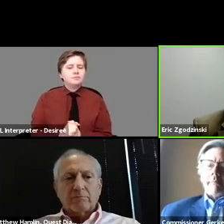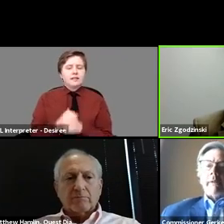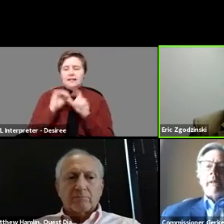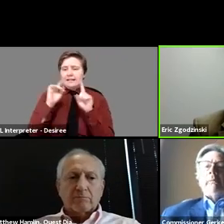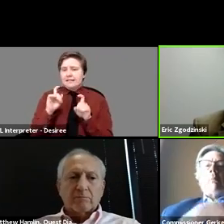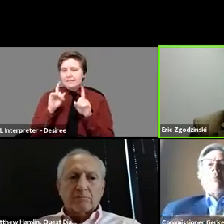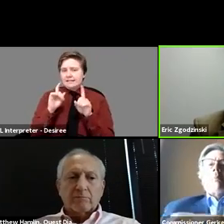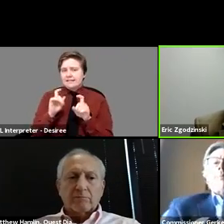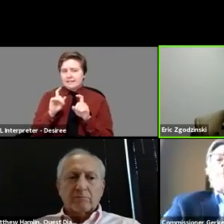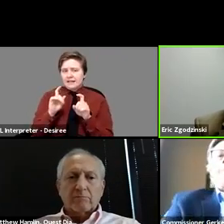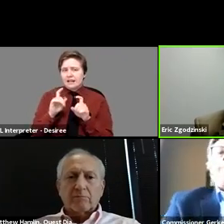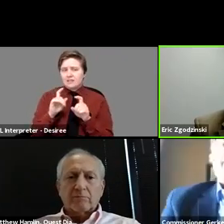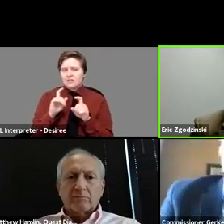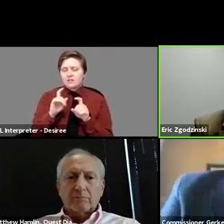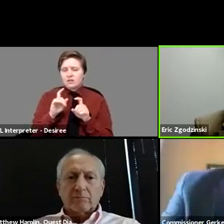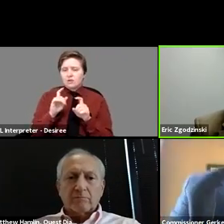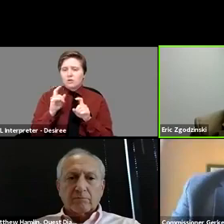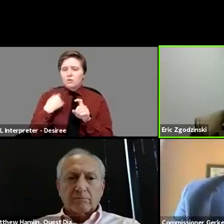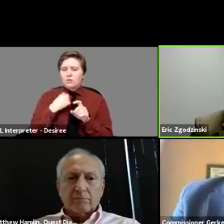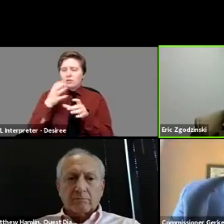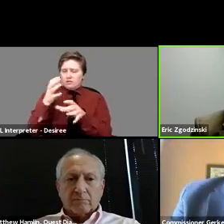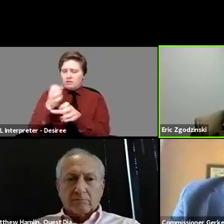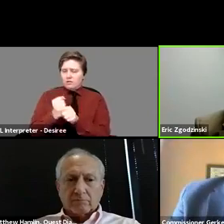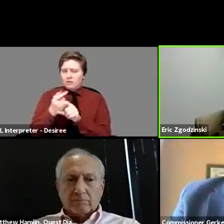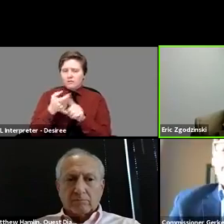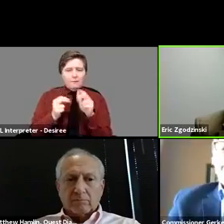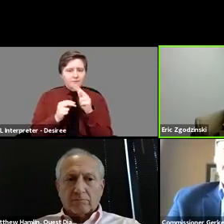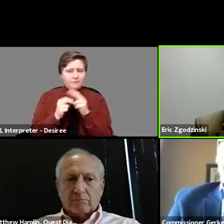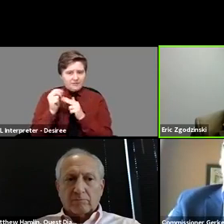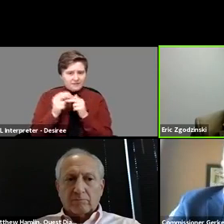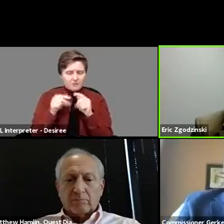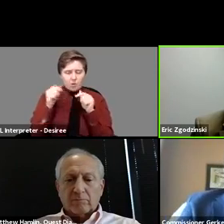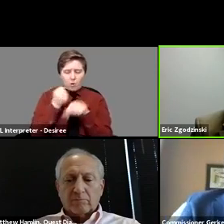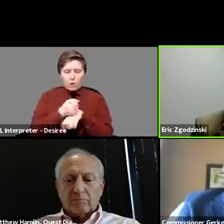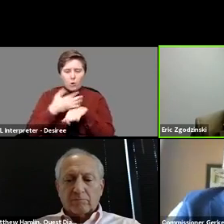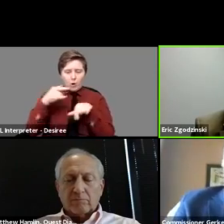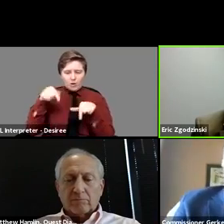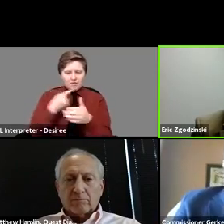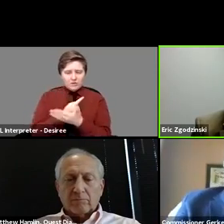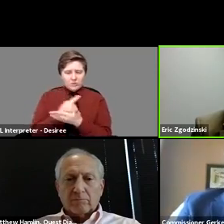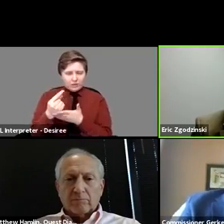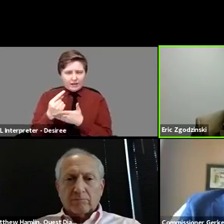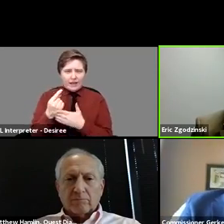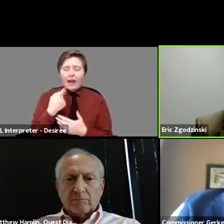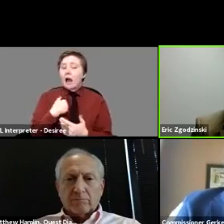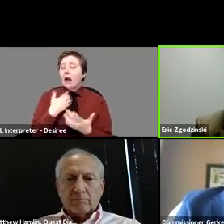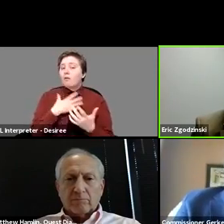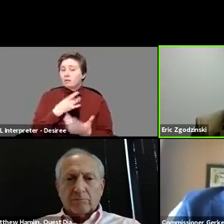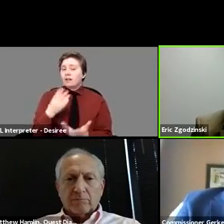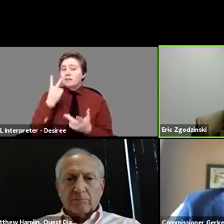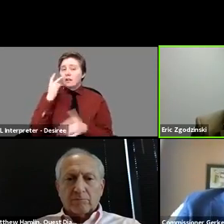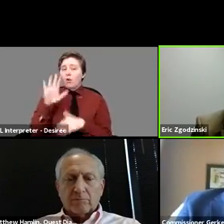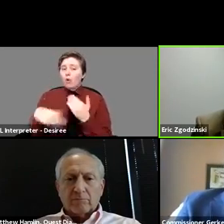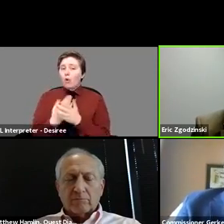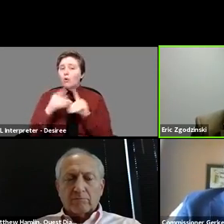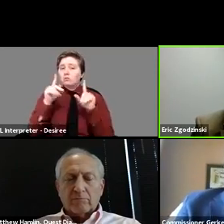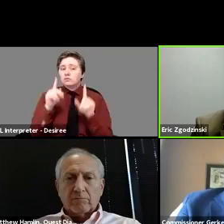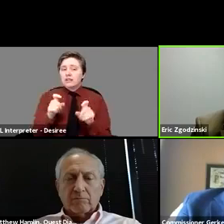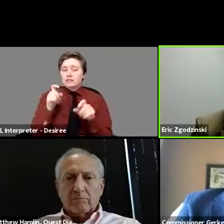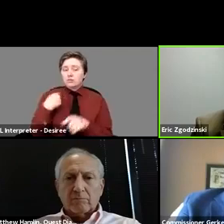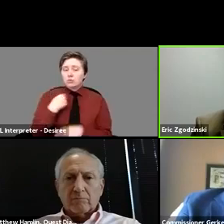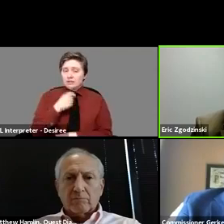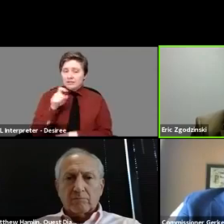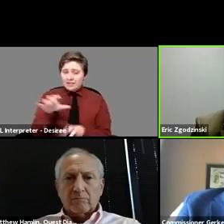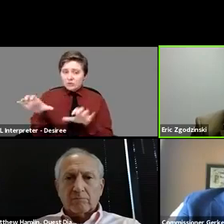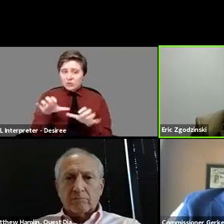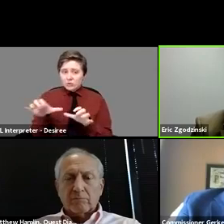be being received by these facilities early this week, and I'd like to see all testing that we would need to do